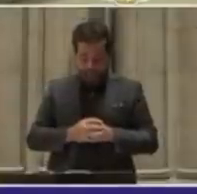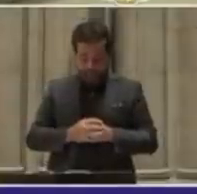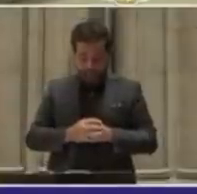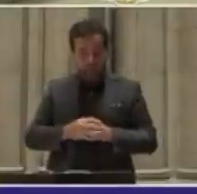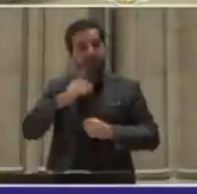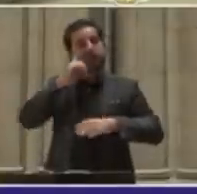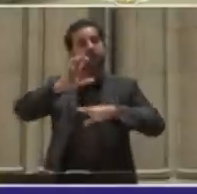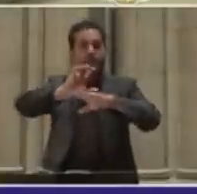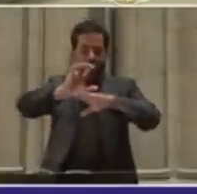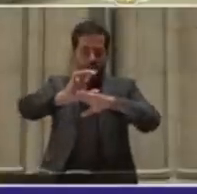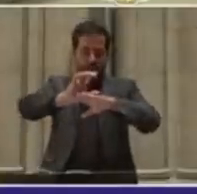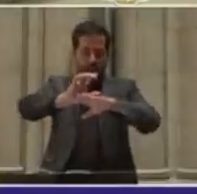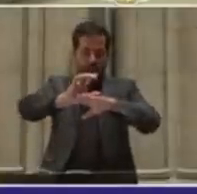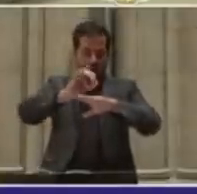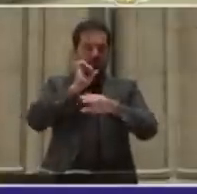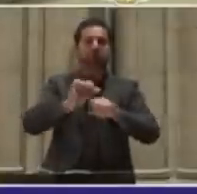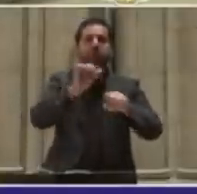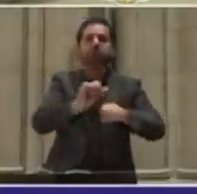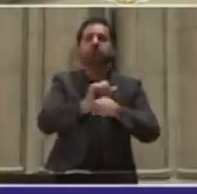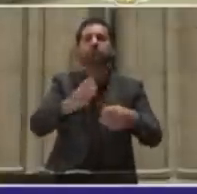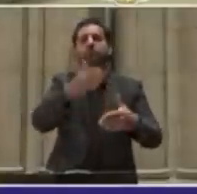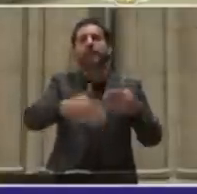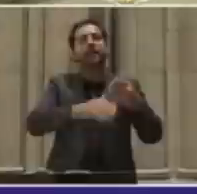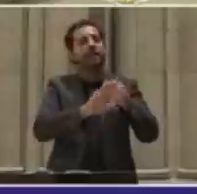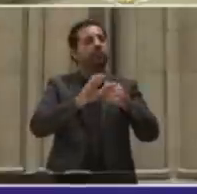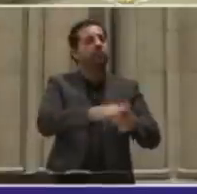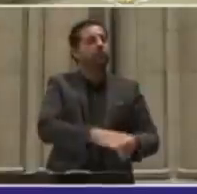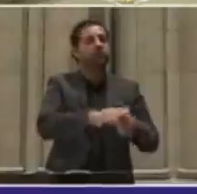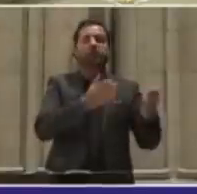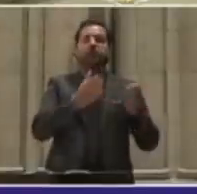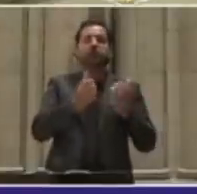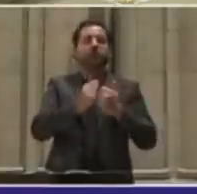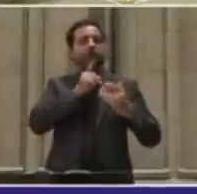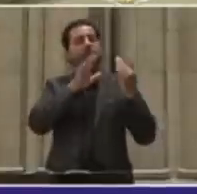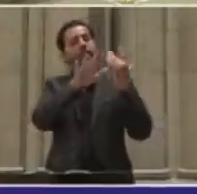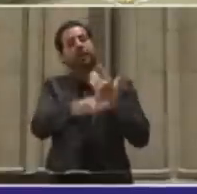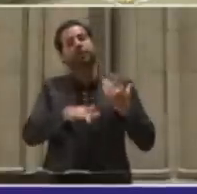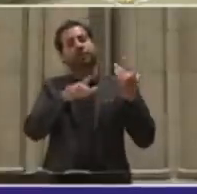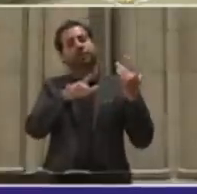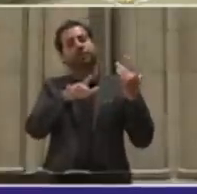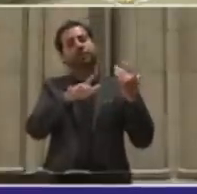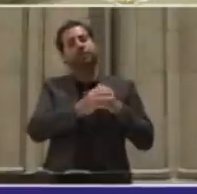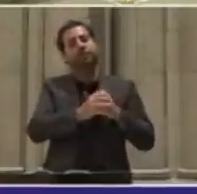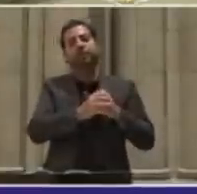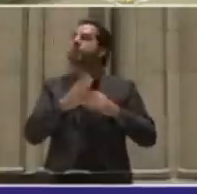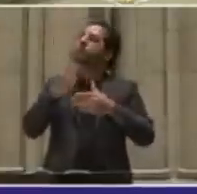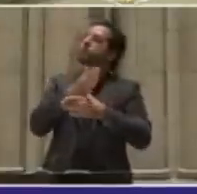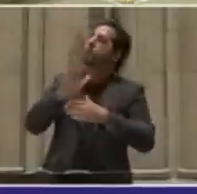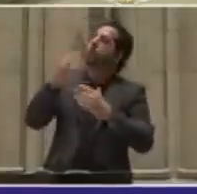For the Church, that it may work to end oppression, serve with compassion, share your